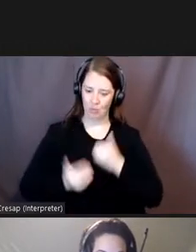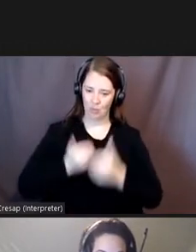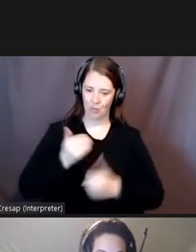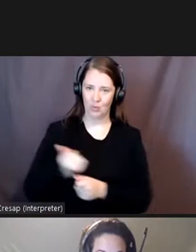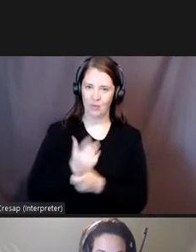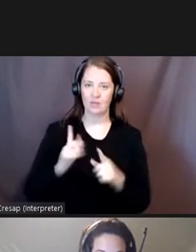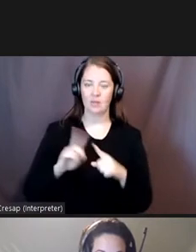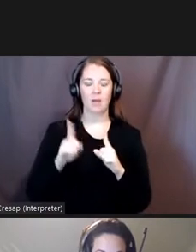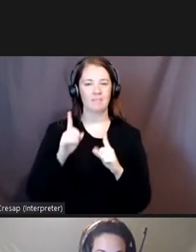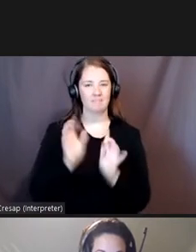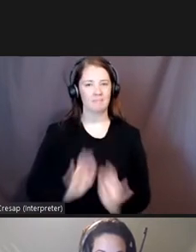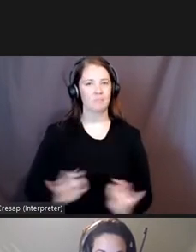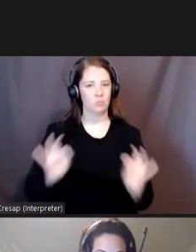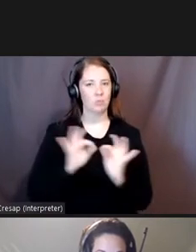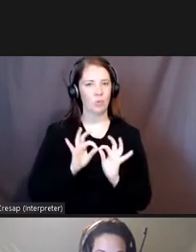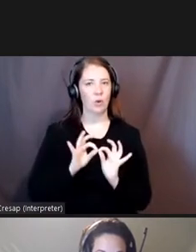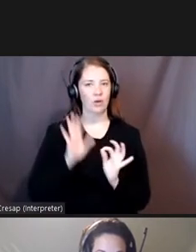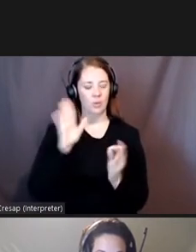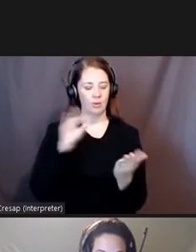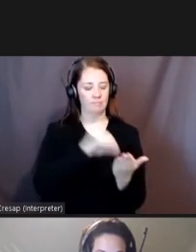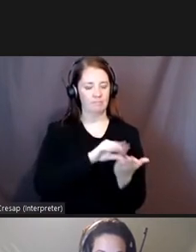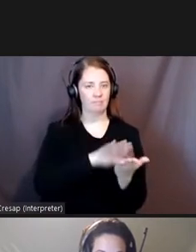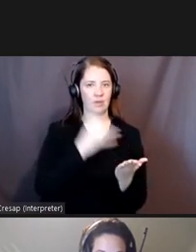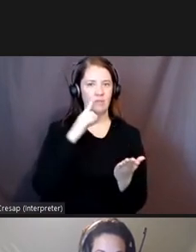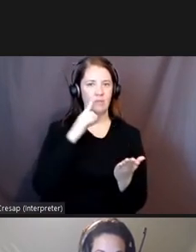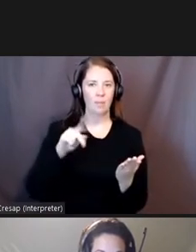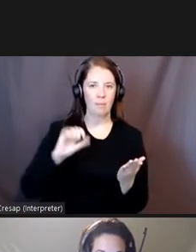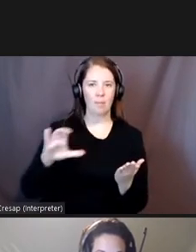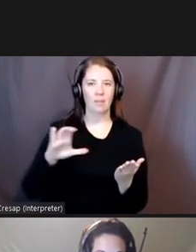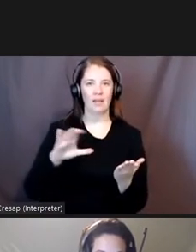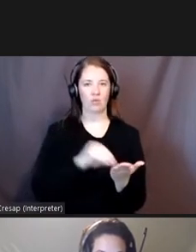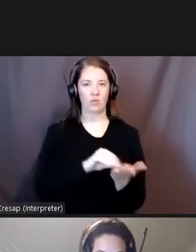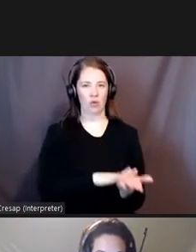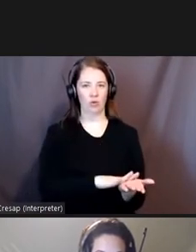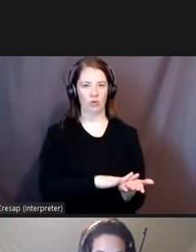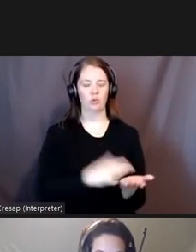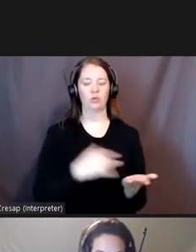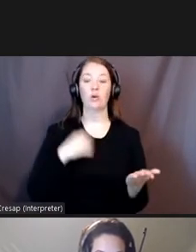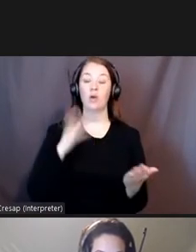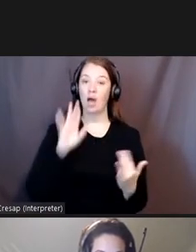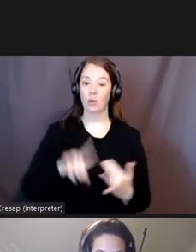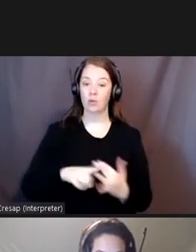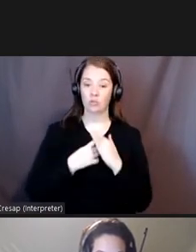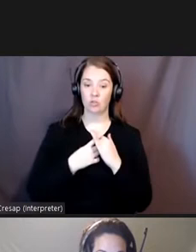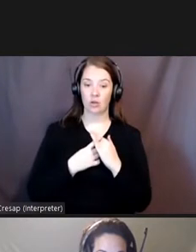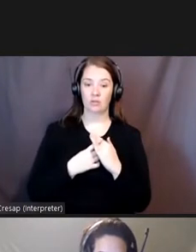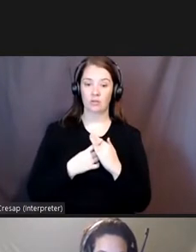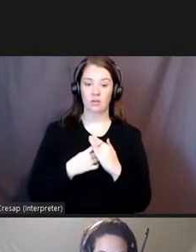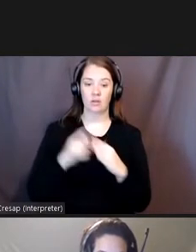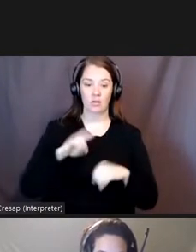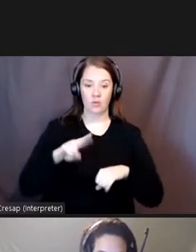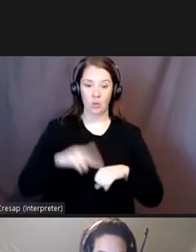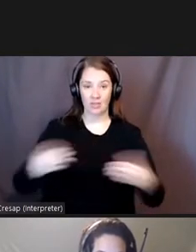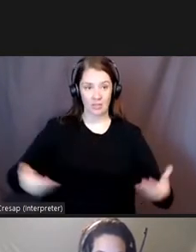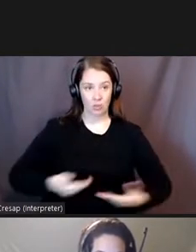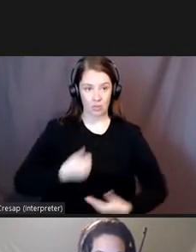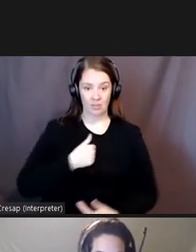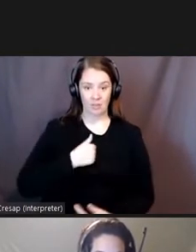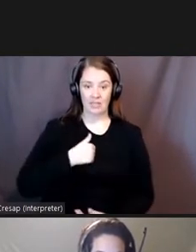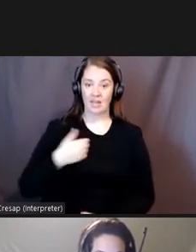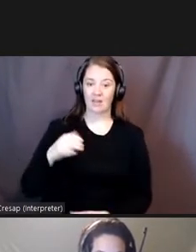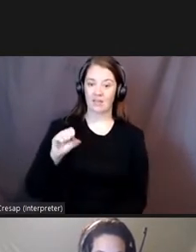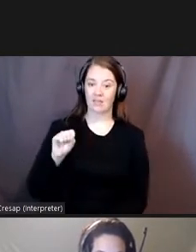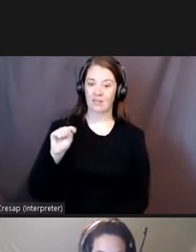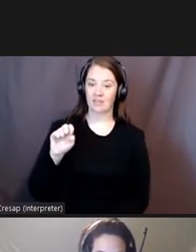it's very important that you get counted on the public record. So I'm gonna begin by, of course, introducing myself again. I'm